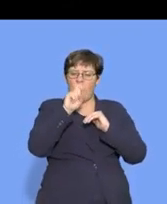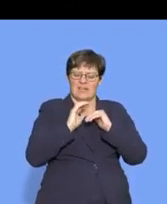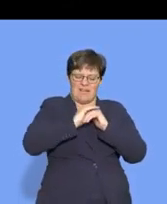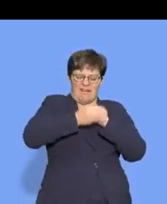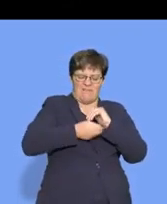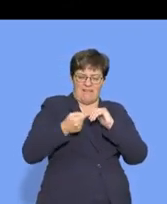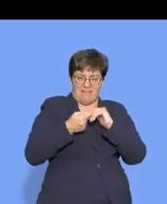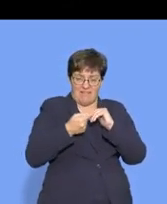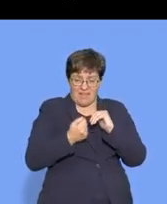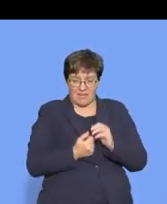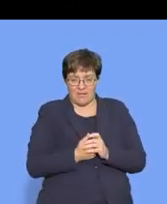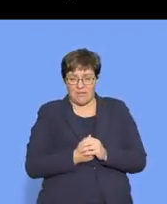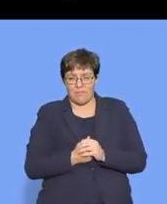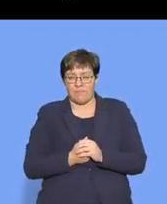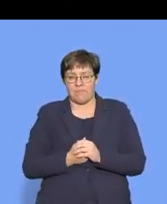and